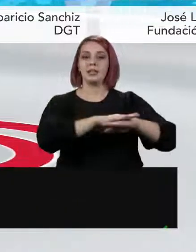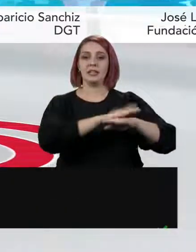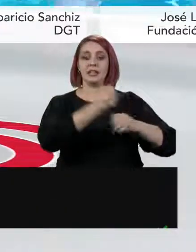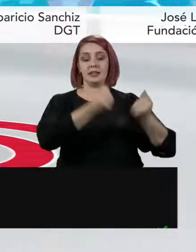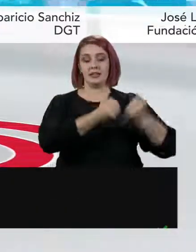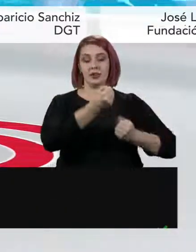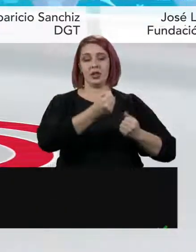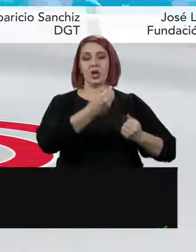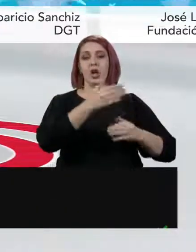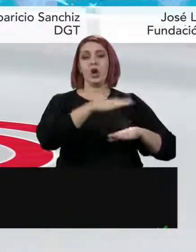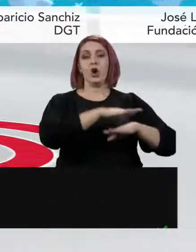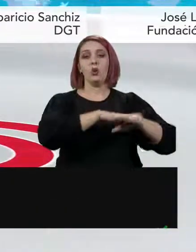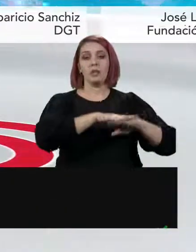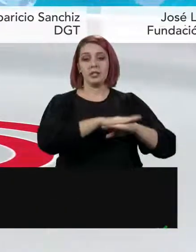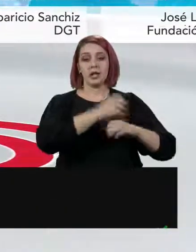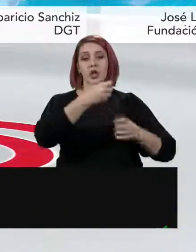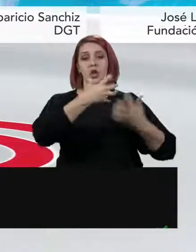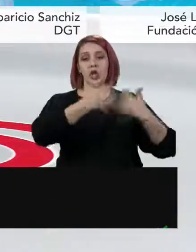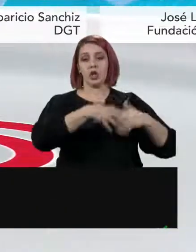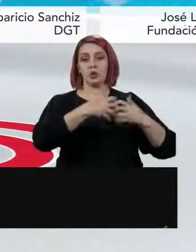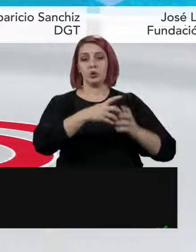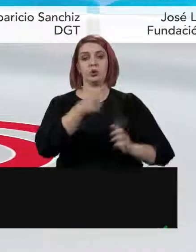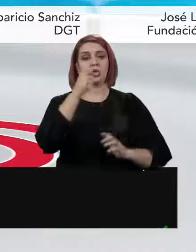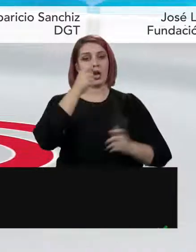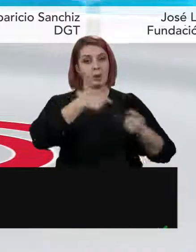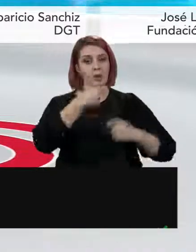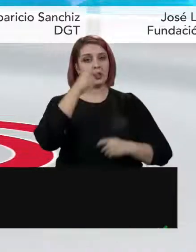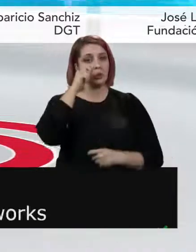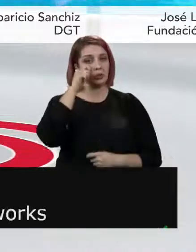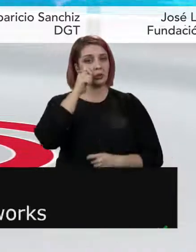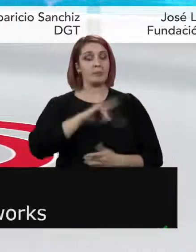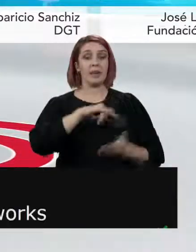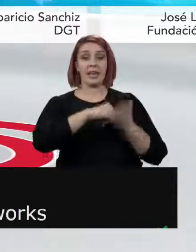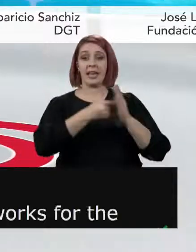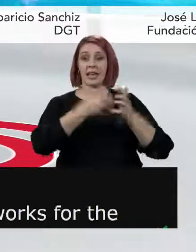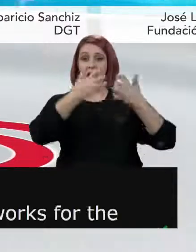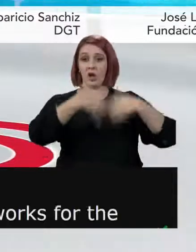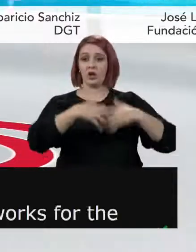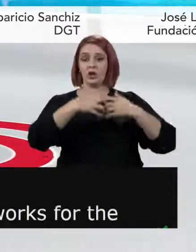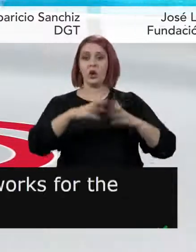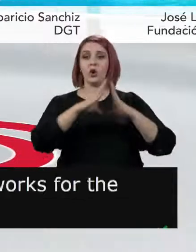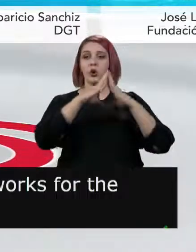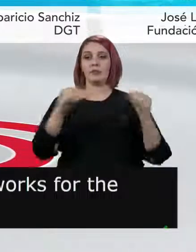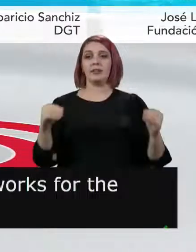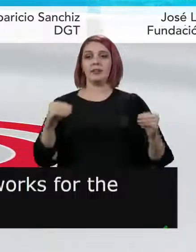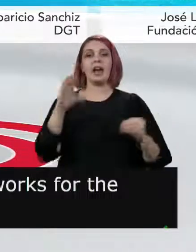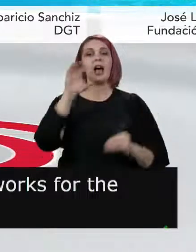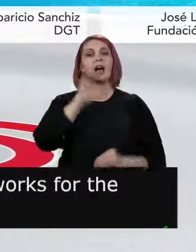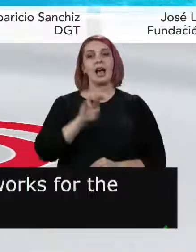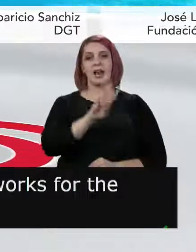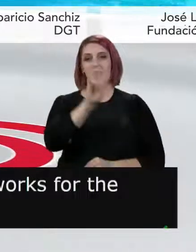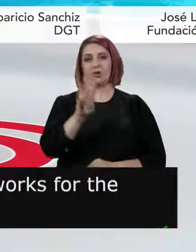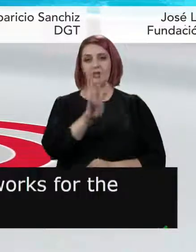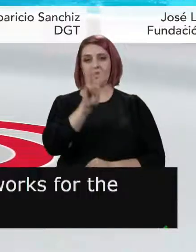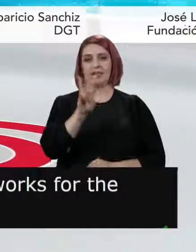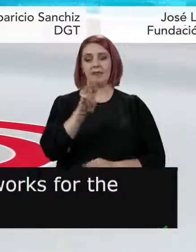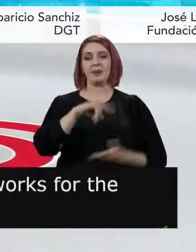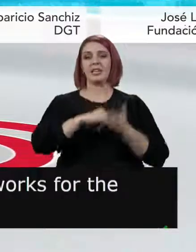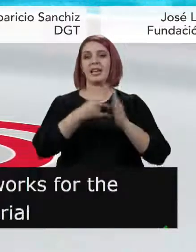who works for the Ministry of Industry and Tourism. He is an industrial engineer